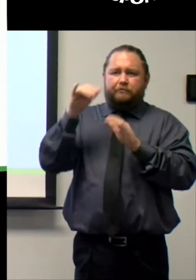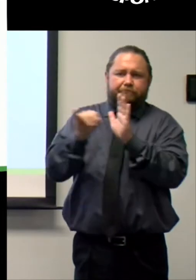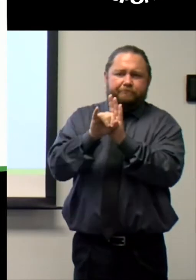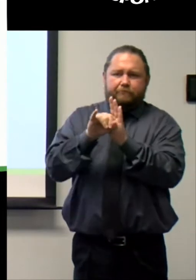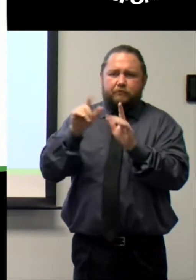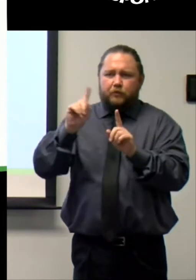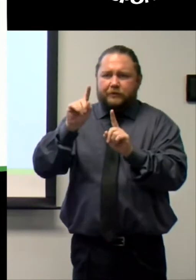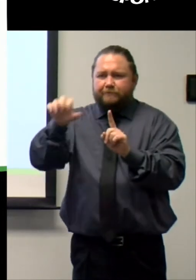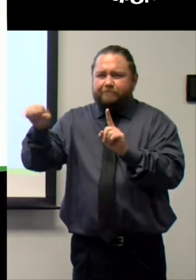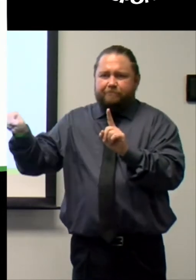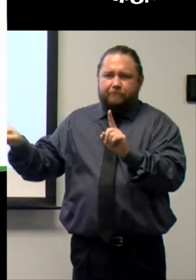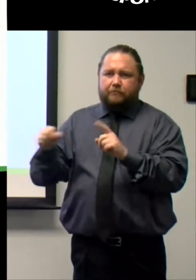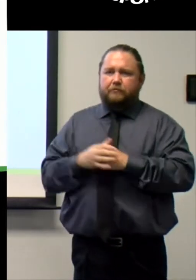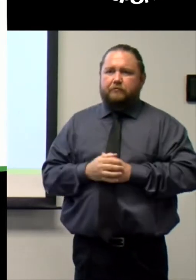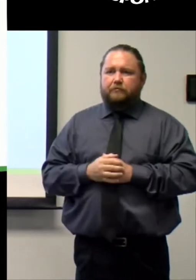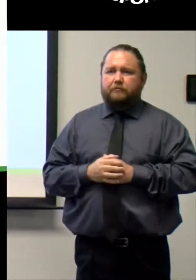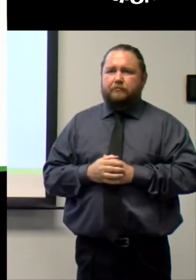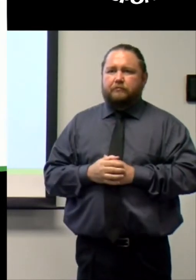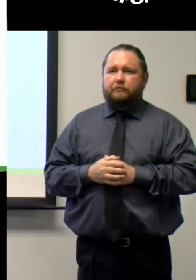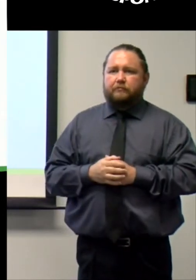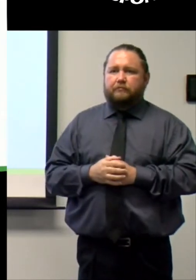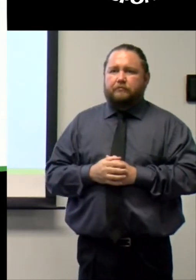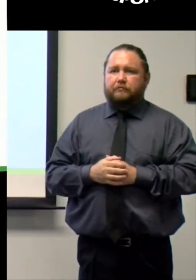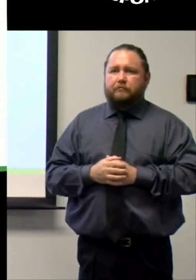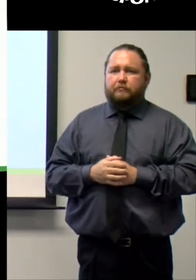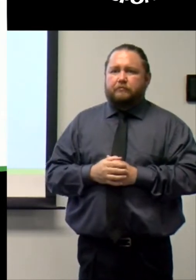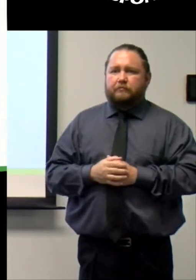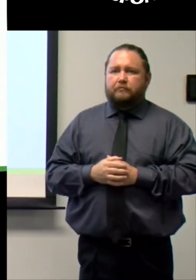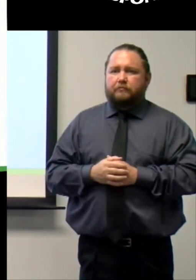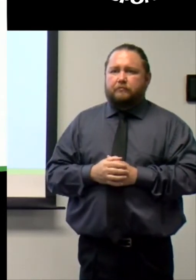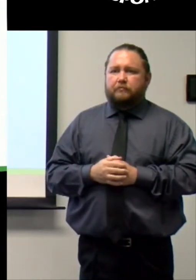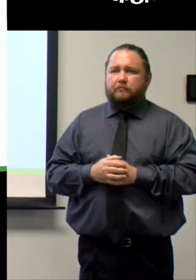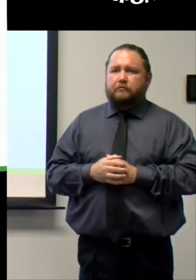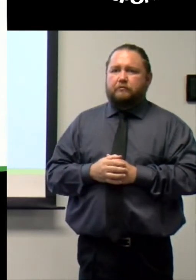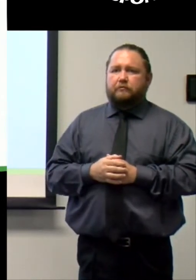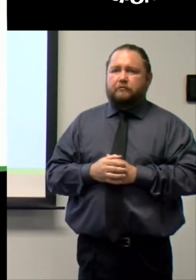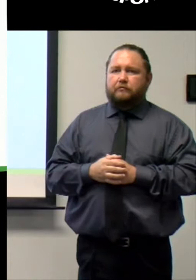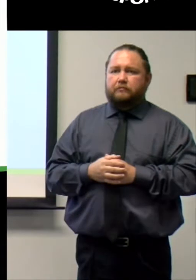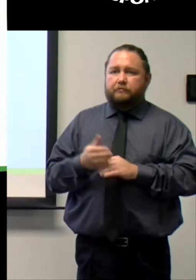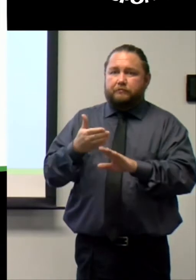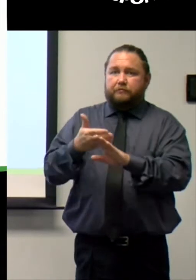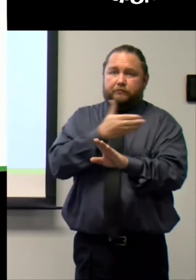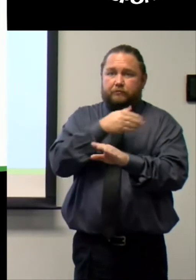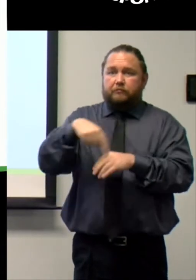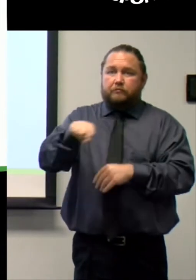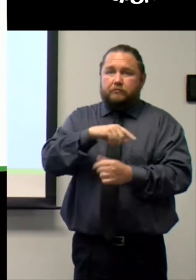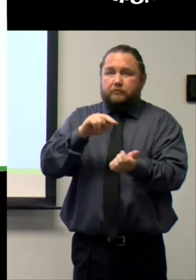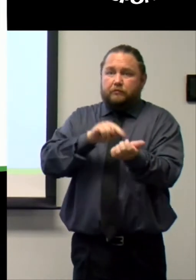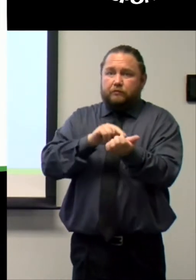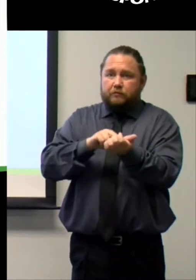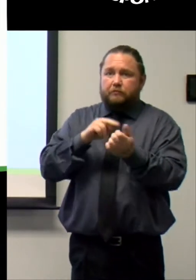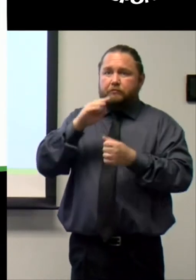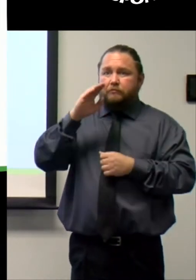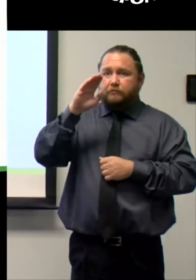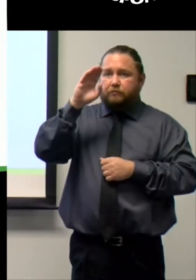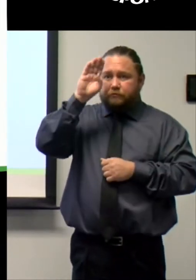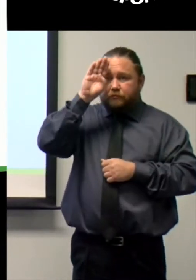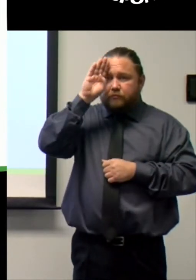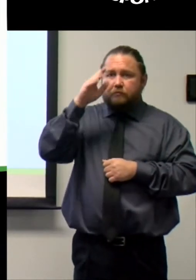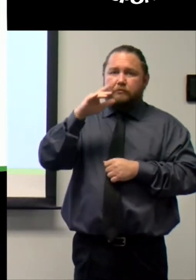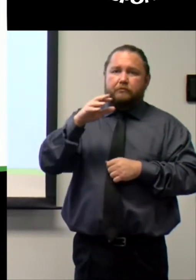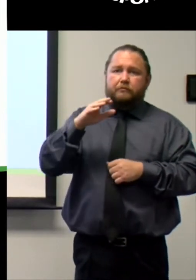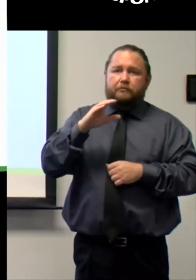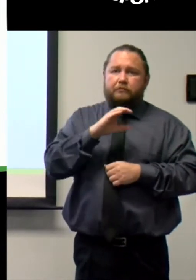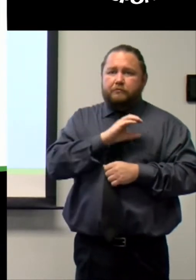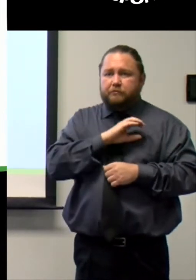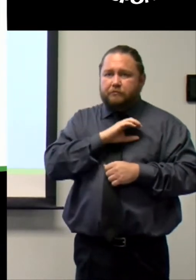all those contacts and they talk through their situation, tell them that they've had contact with someone who's tested